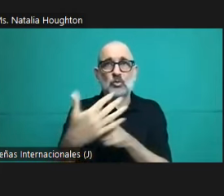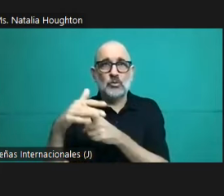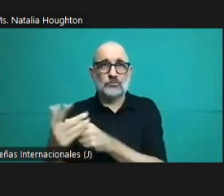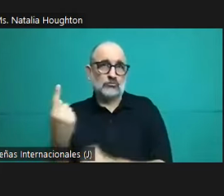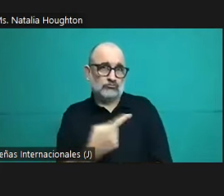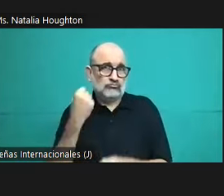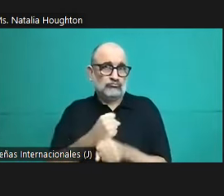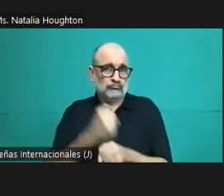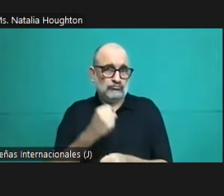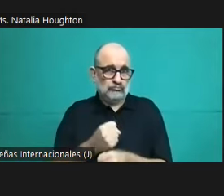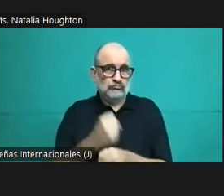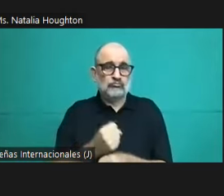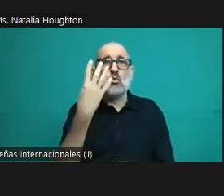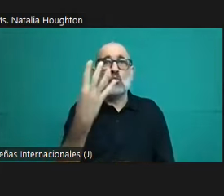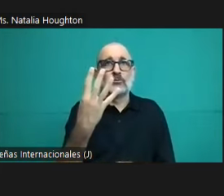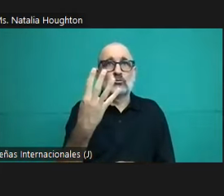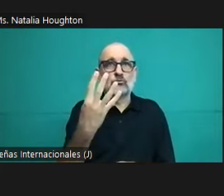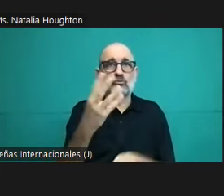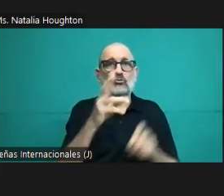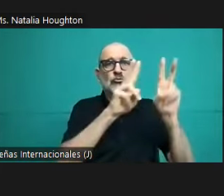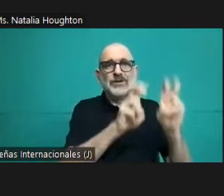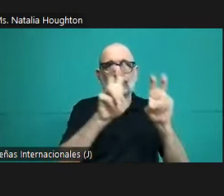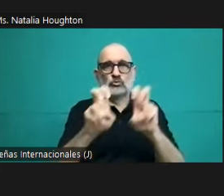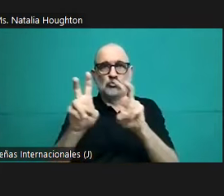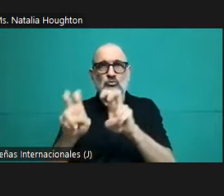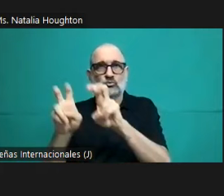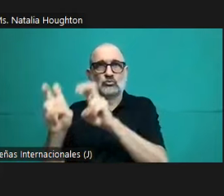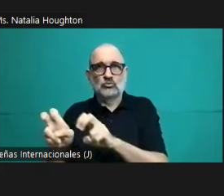was to go into depth into our analysis in